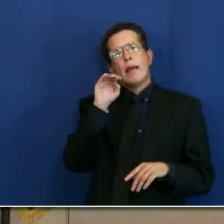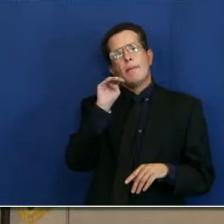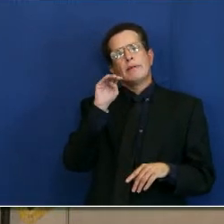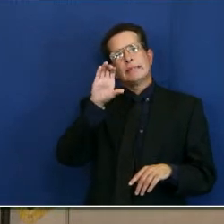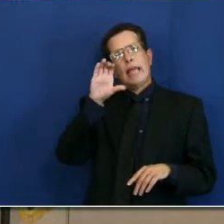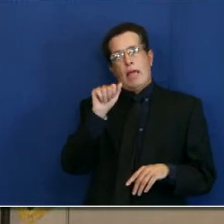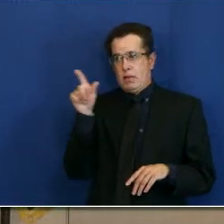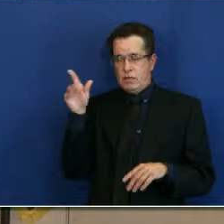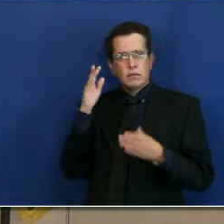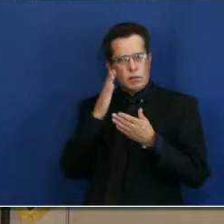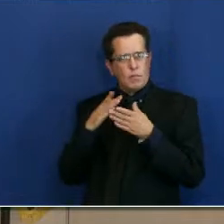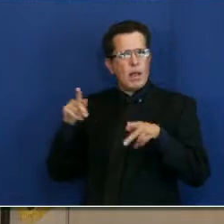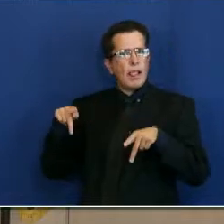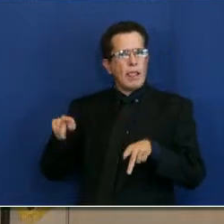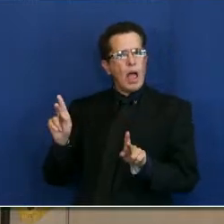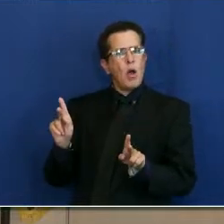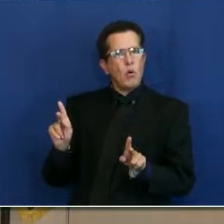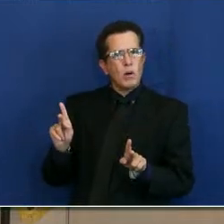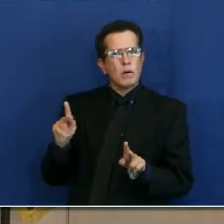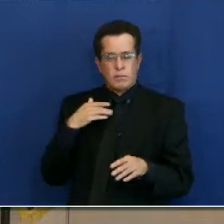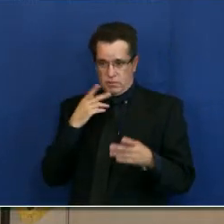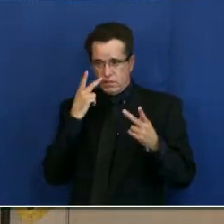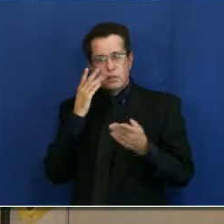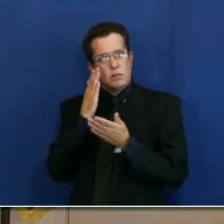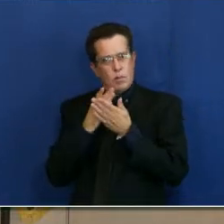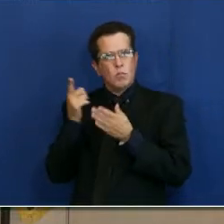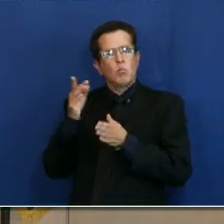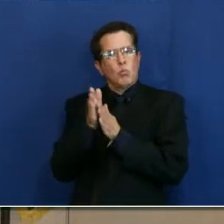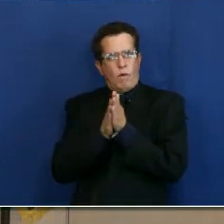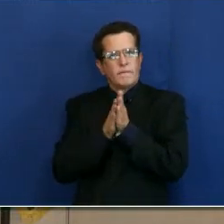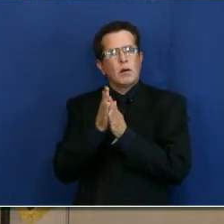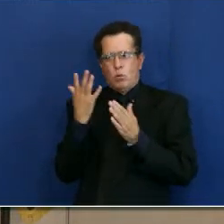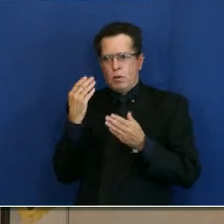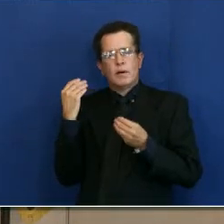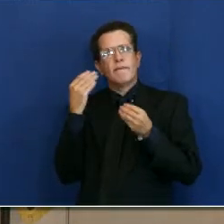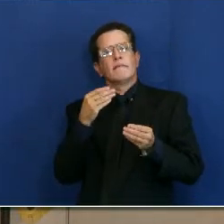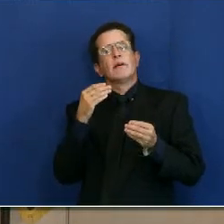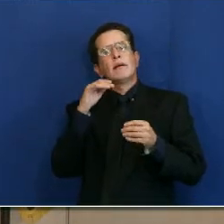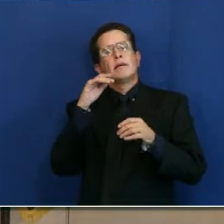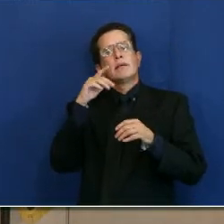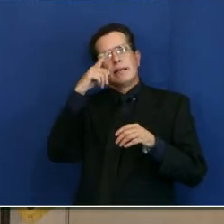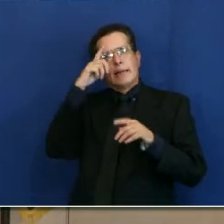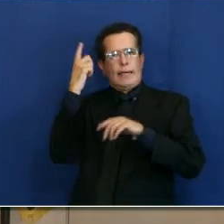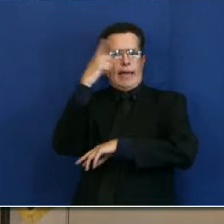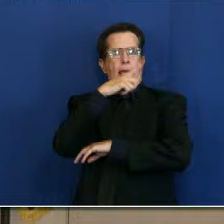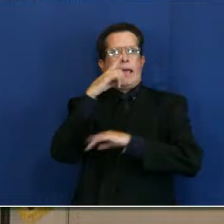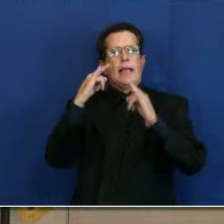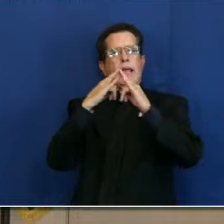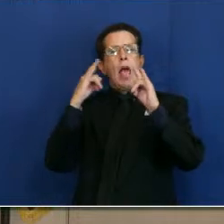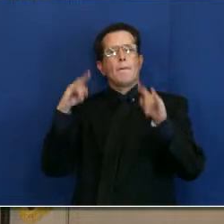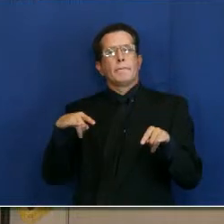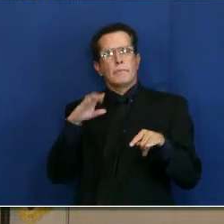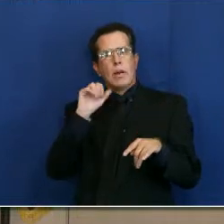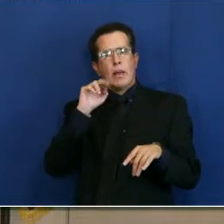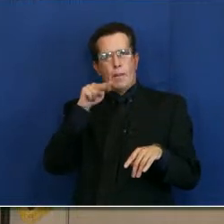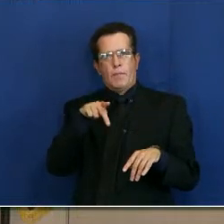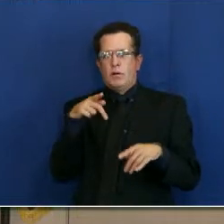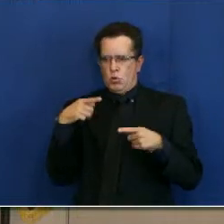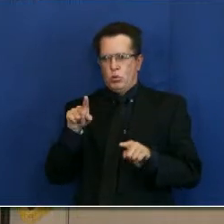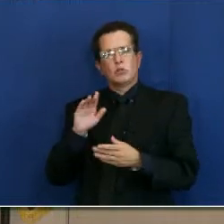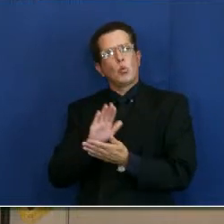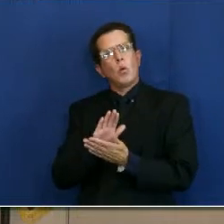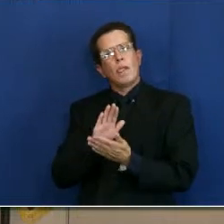to operate. Many places like that have shown interest in providing a day camp similar to summer camp that will also operate during the school